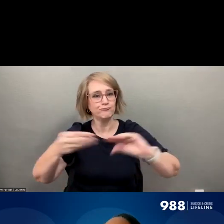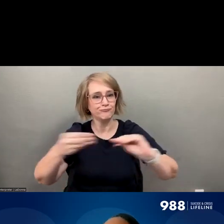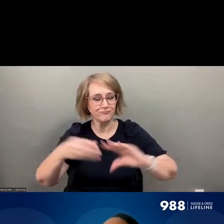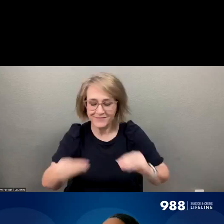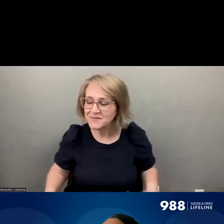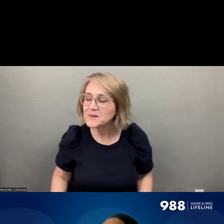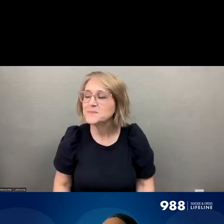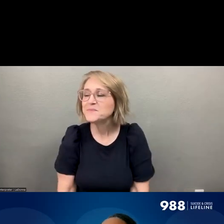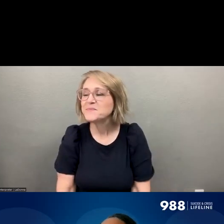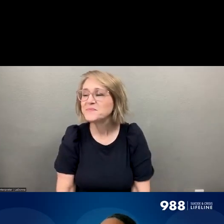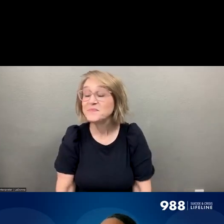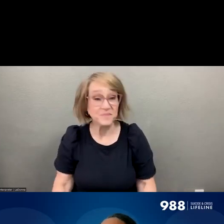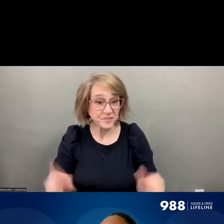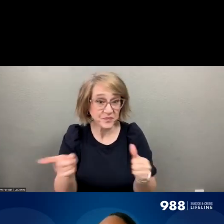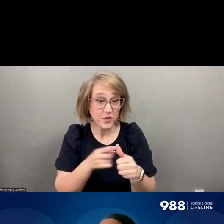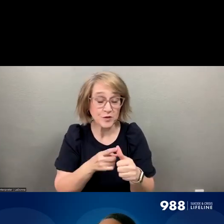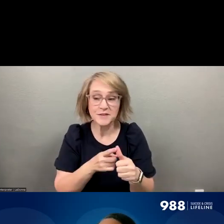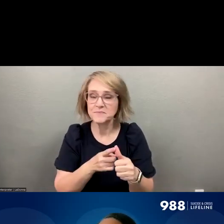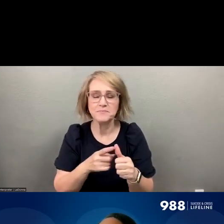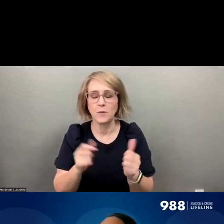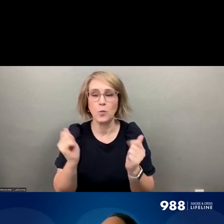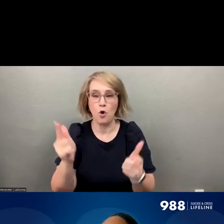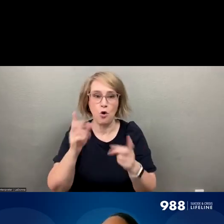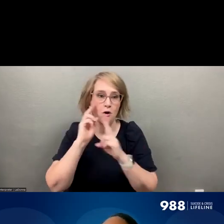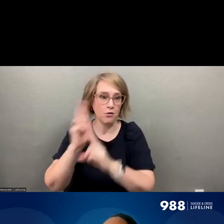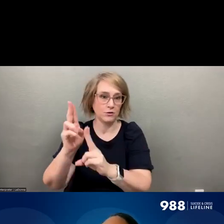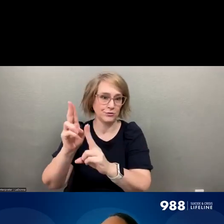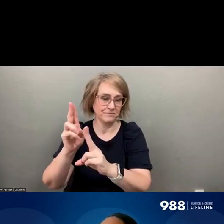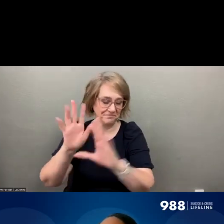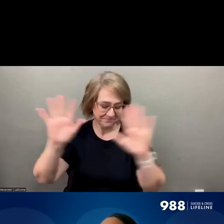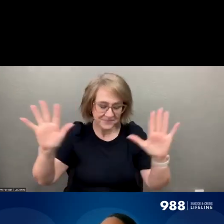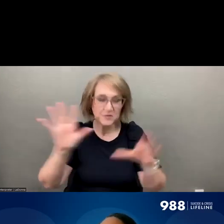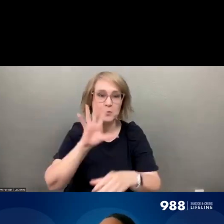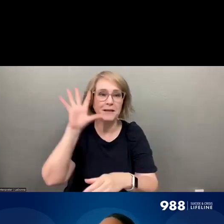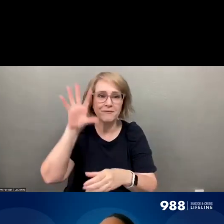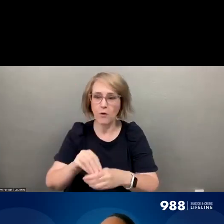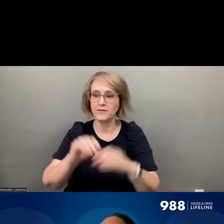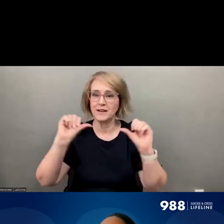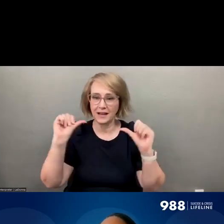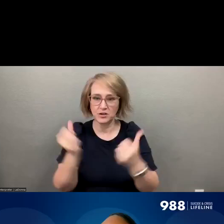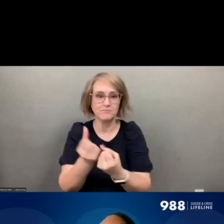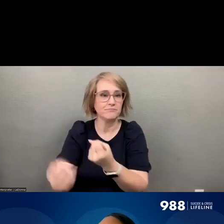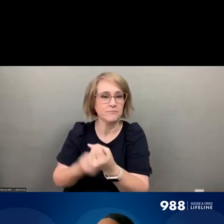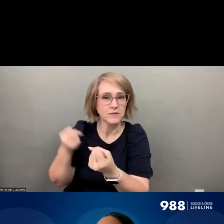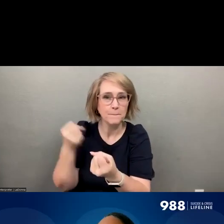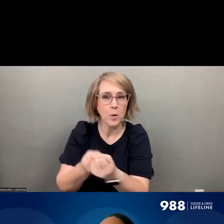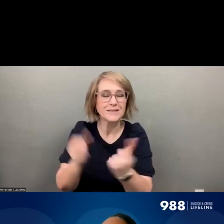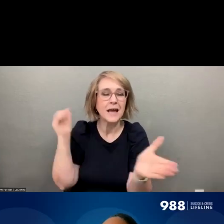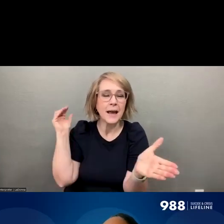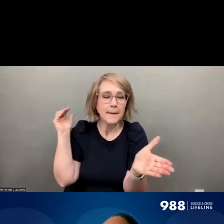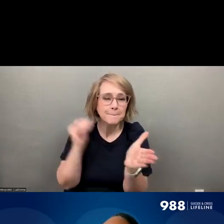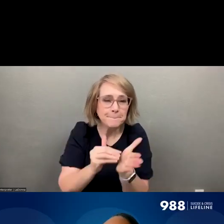of all of my colleagues that we are so privileged to be a part of an agency that supports millions